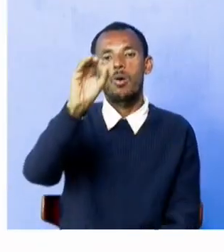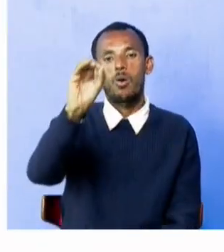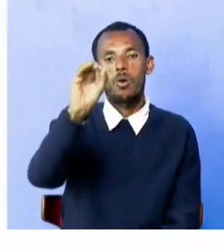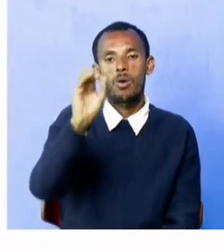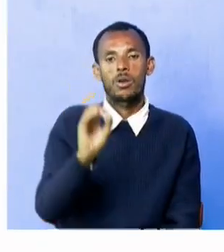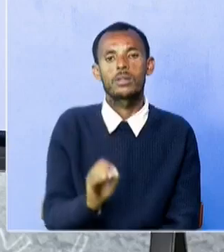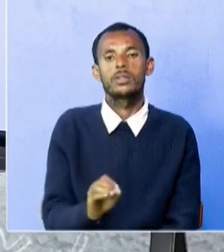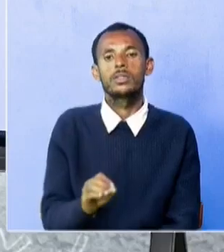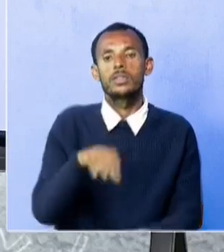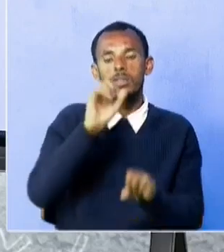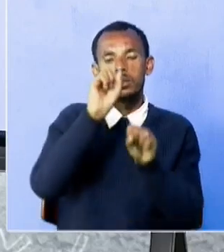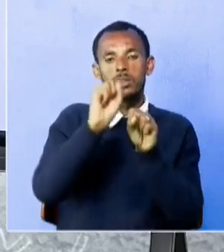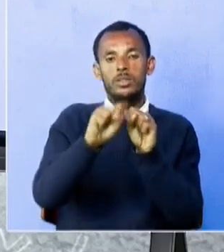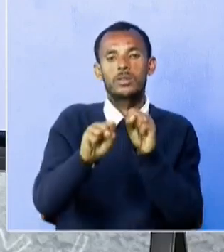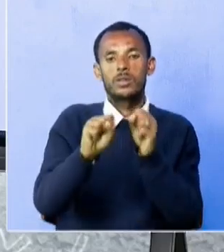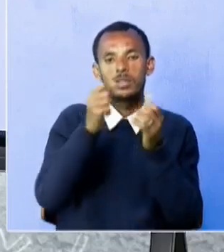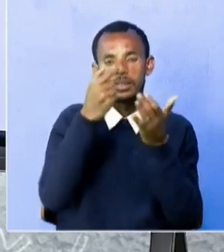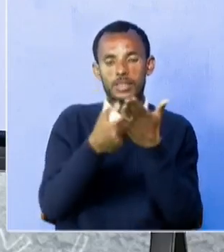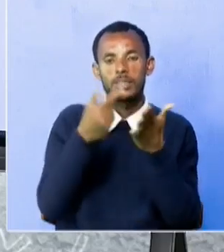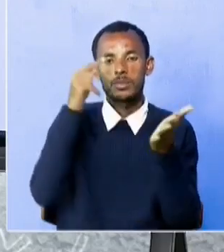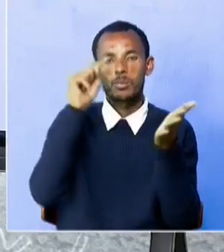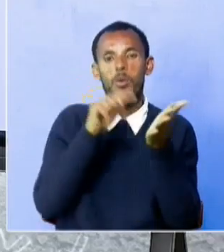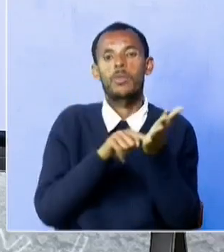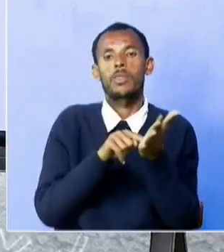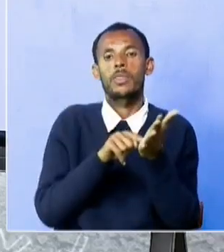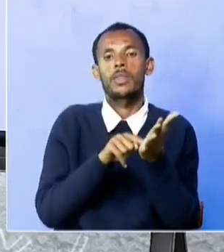Okay, so this point,